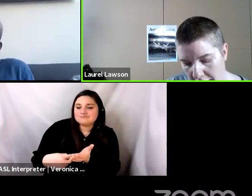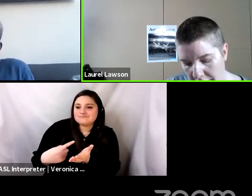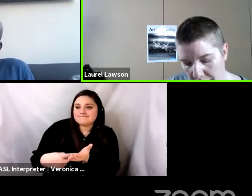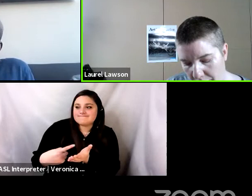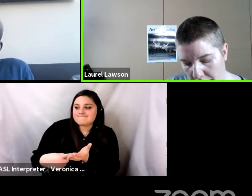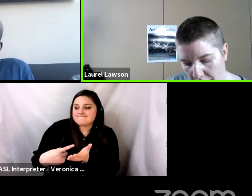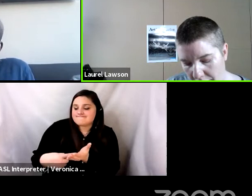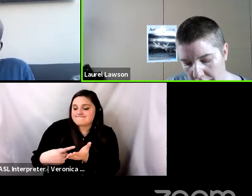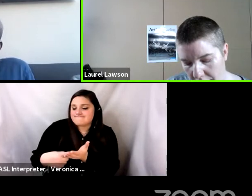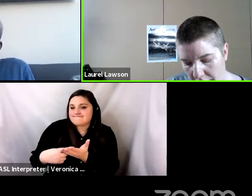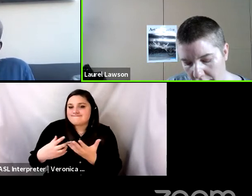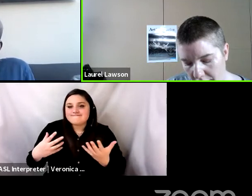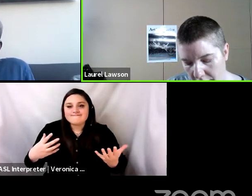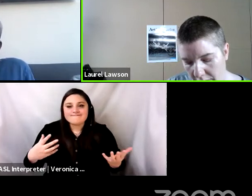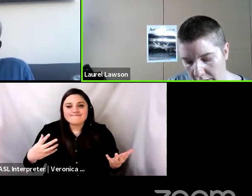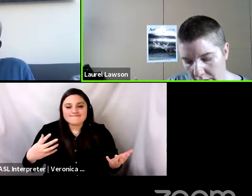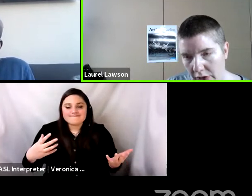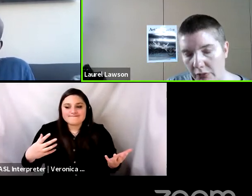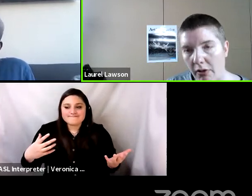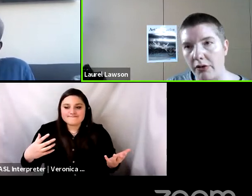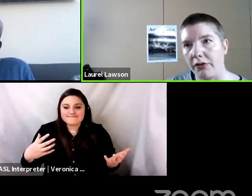really diving deep on the